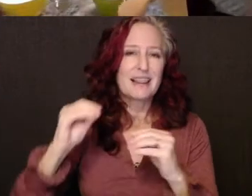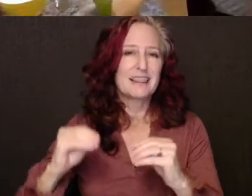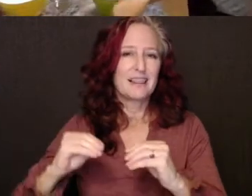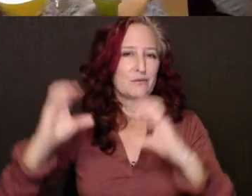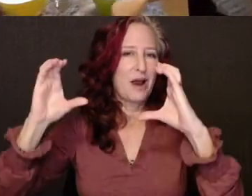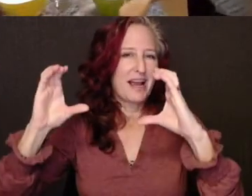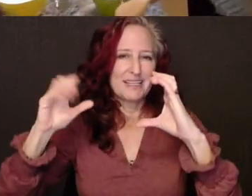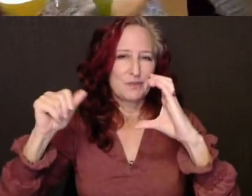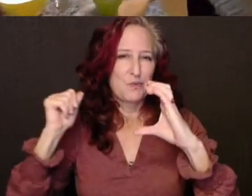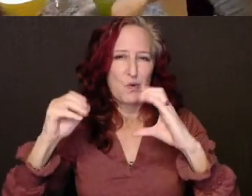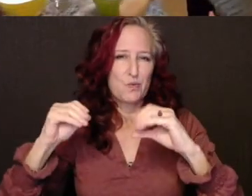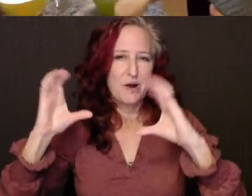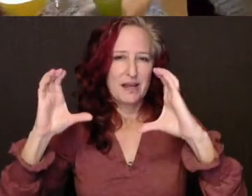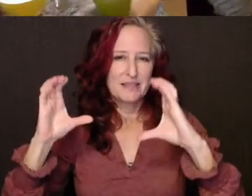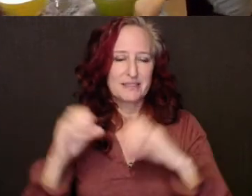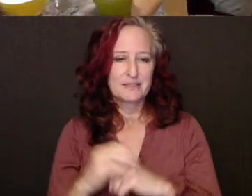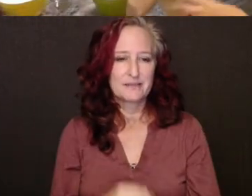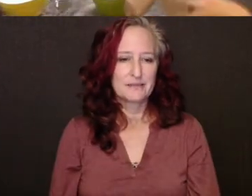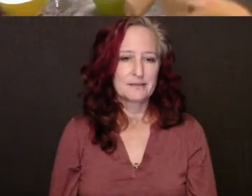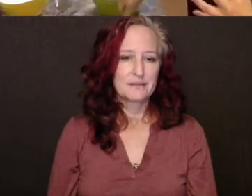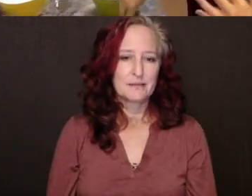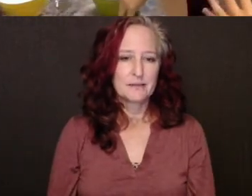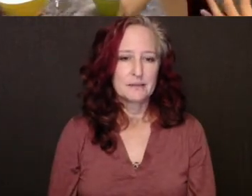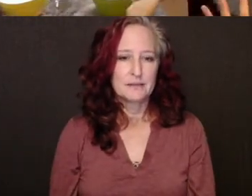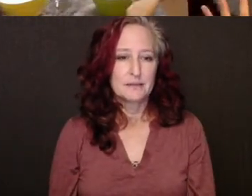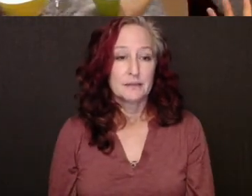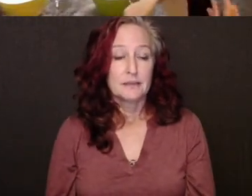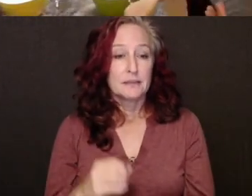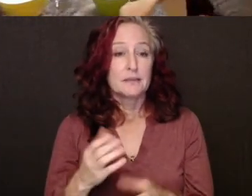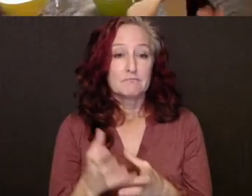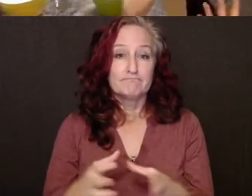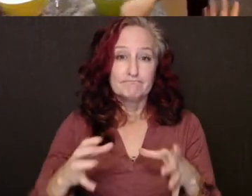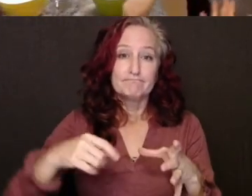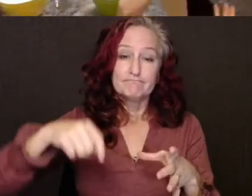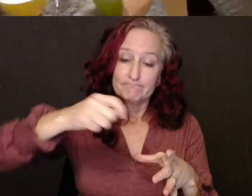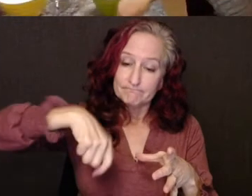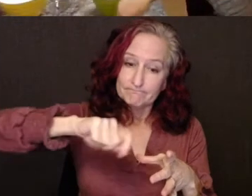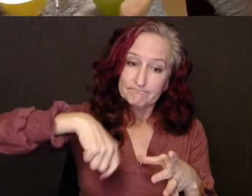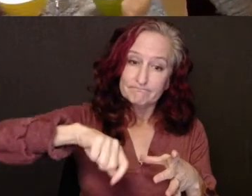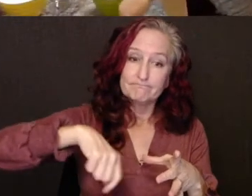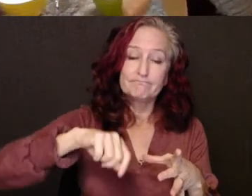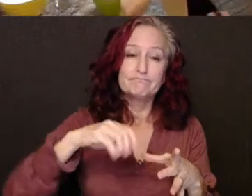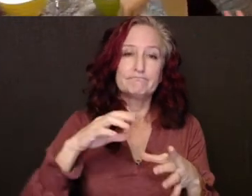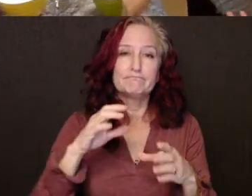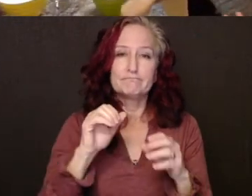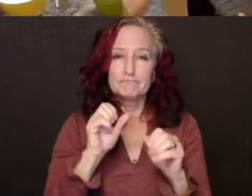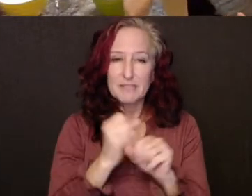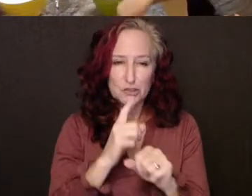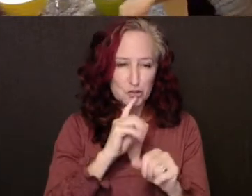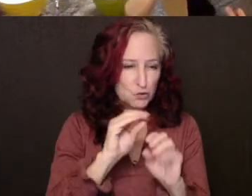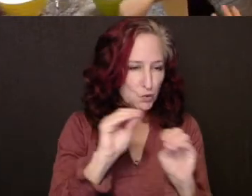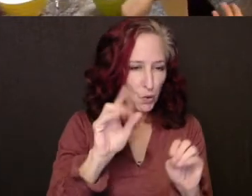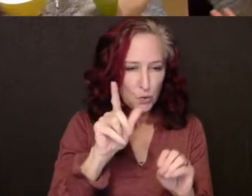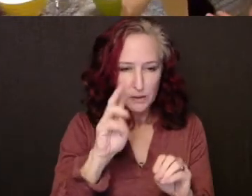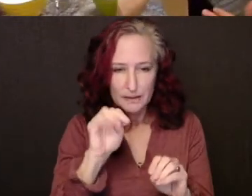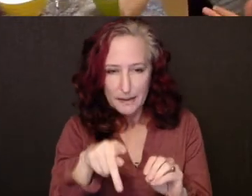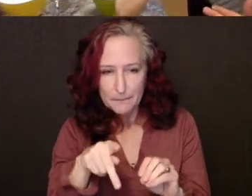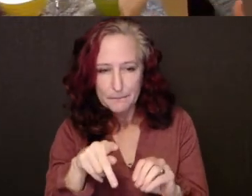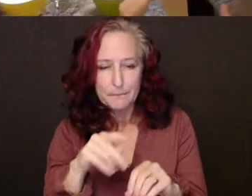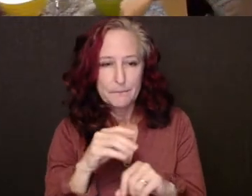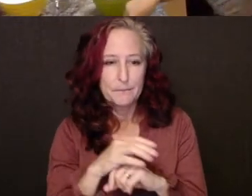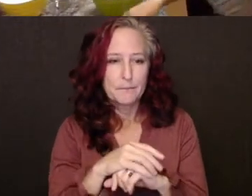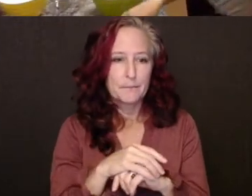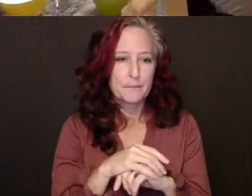it's combined so that you don't lose that fluff, that texture. The longer you mix it, it has a chance